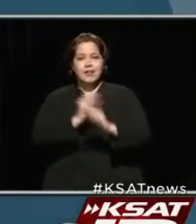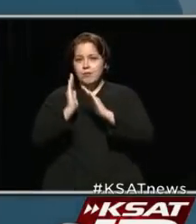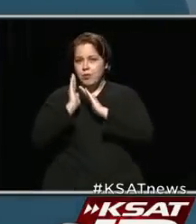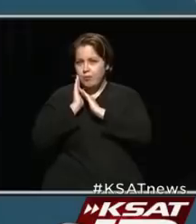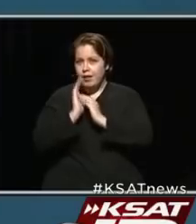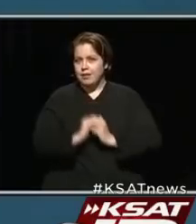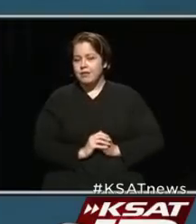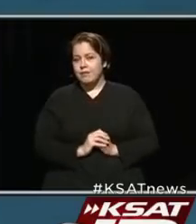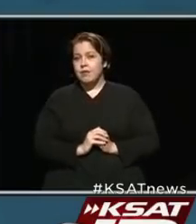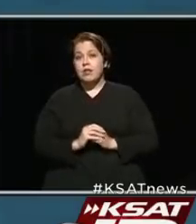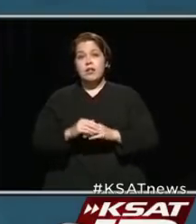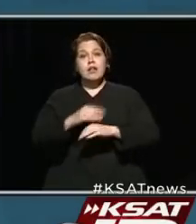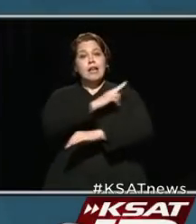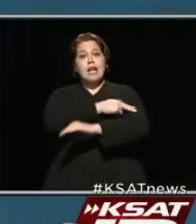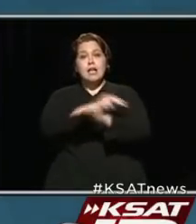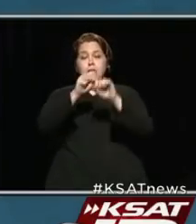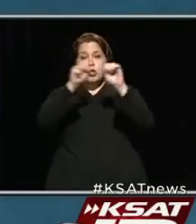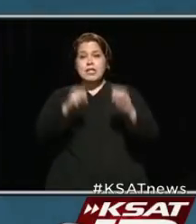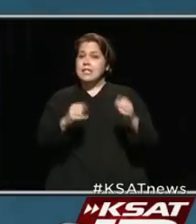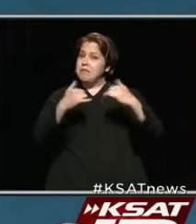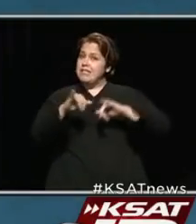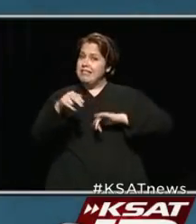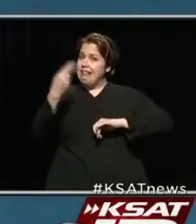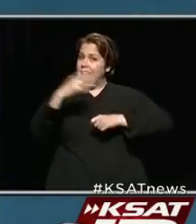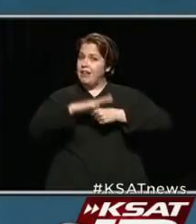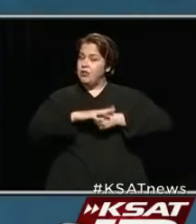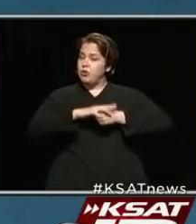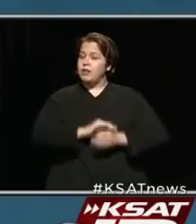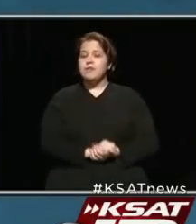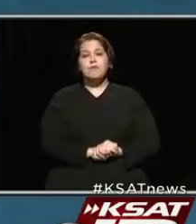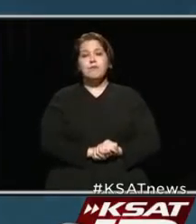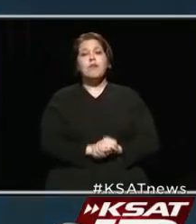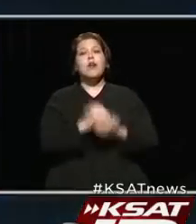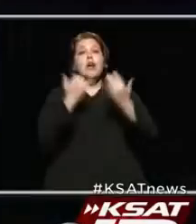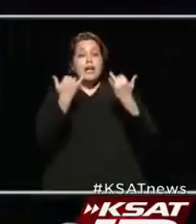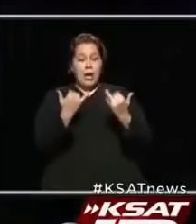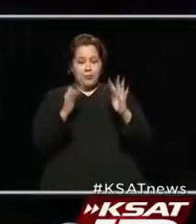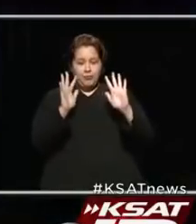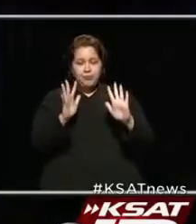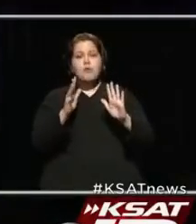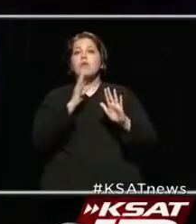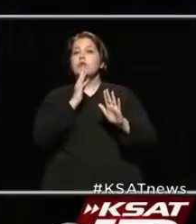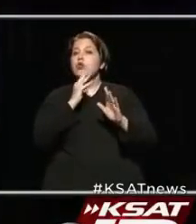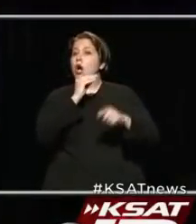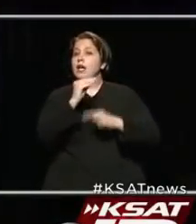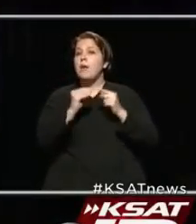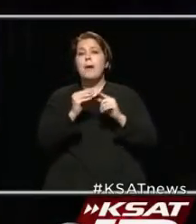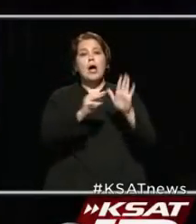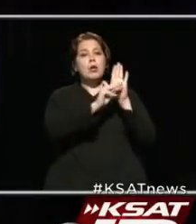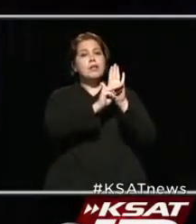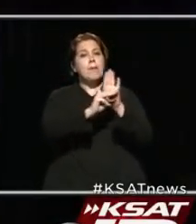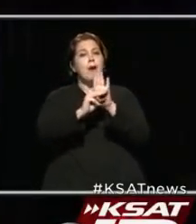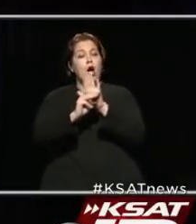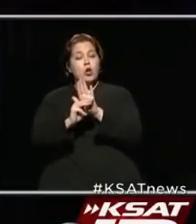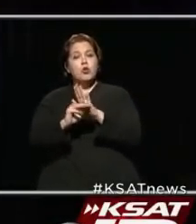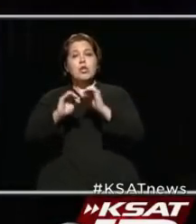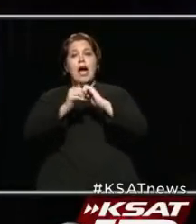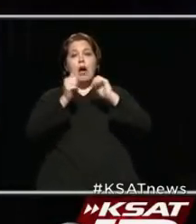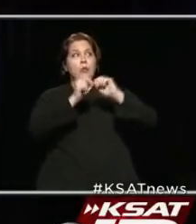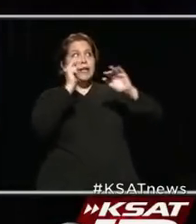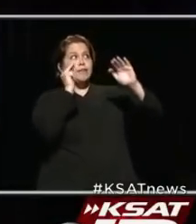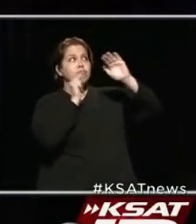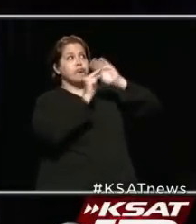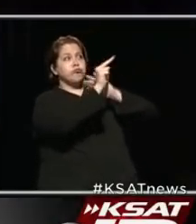available. Our hospital system overall remains under high stress. Now, we've been talking a little bit about the models and how we can forecast